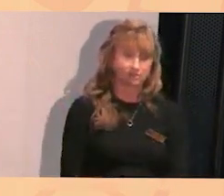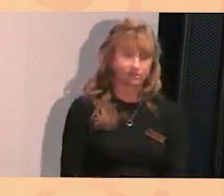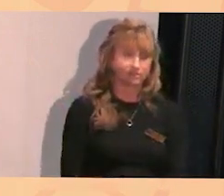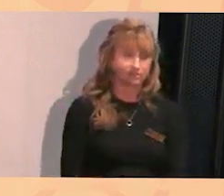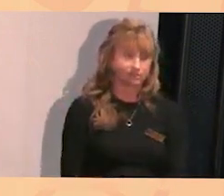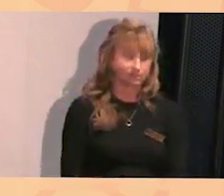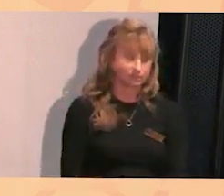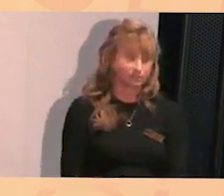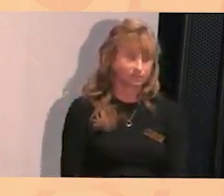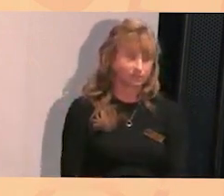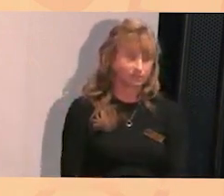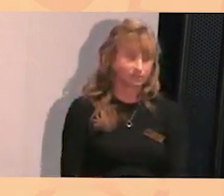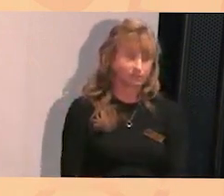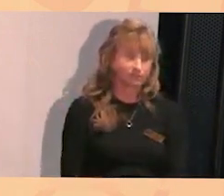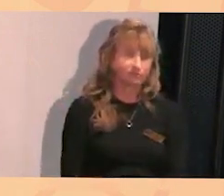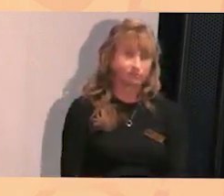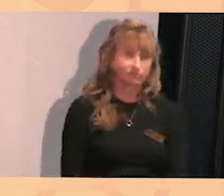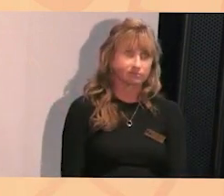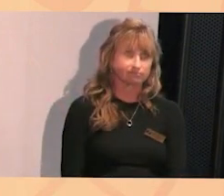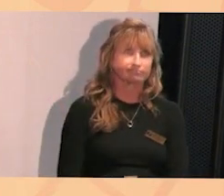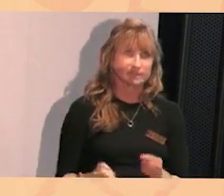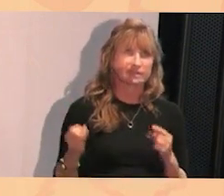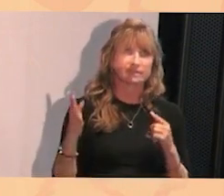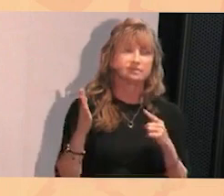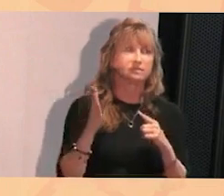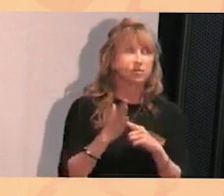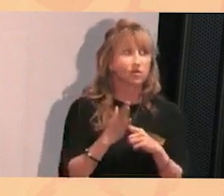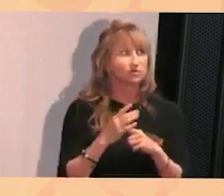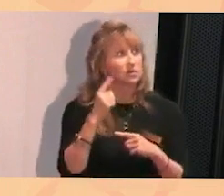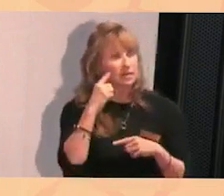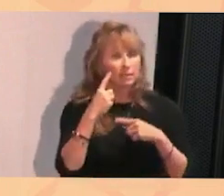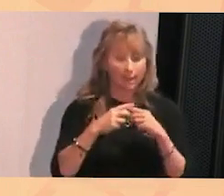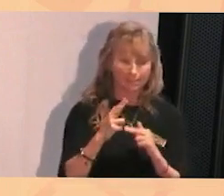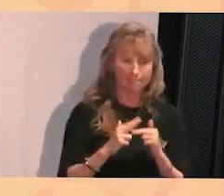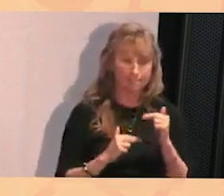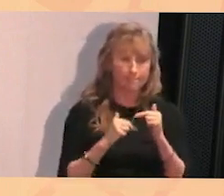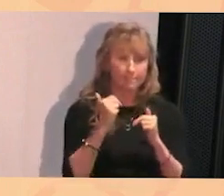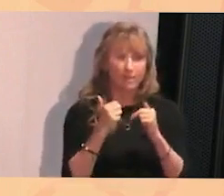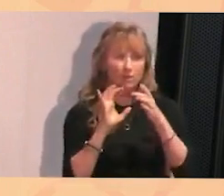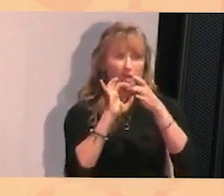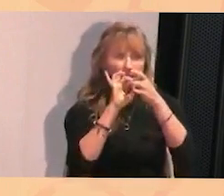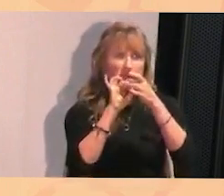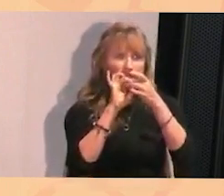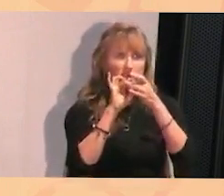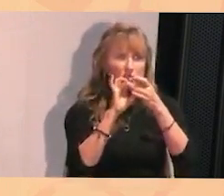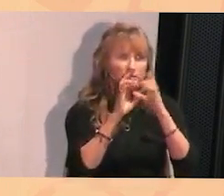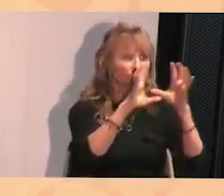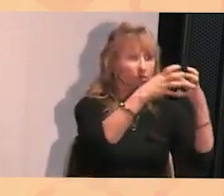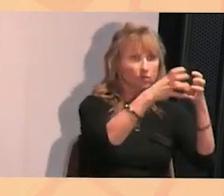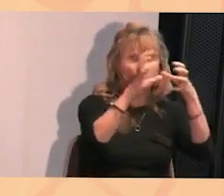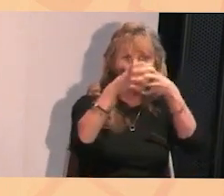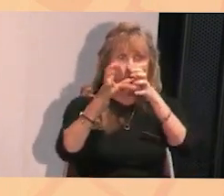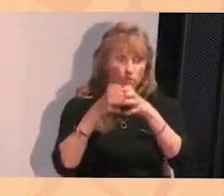It's important to have that connection and to rebuild the connection of the tribes.